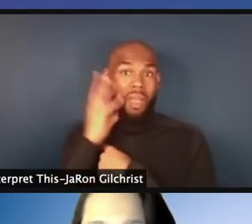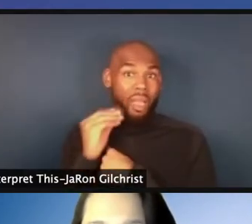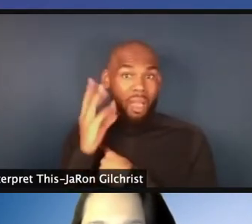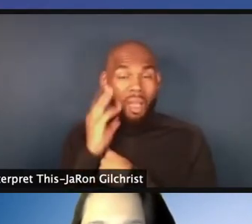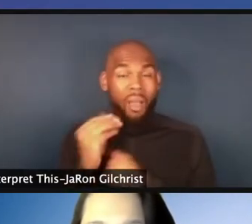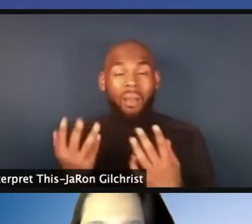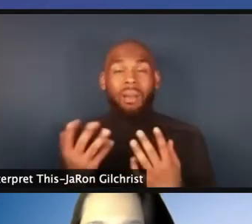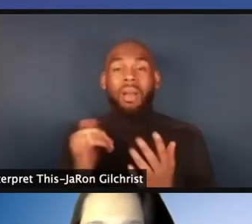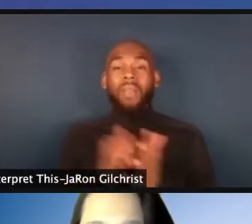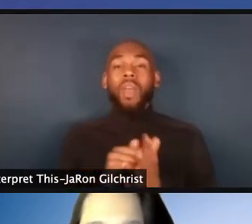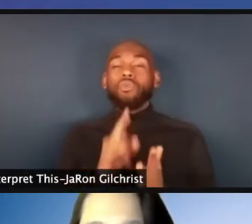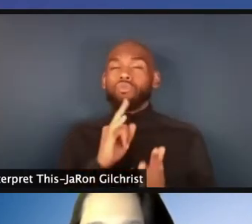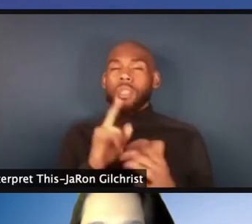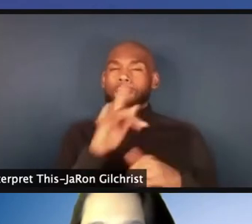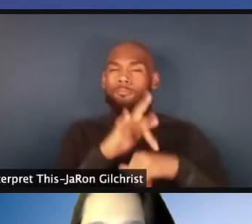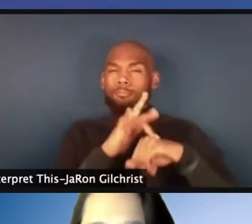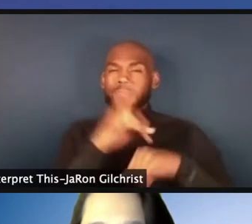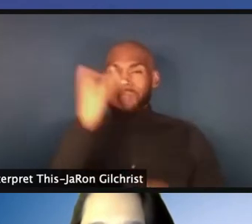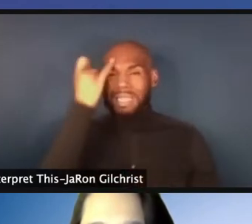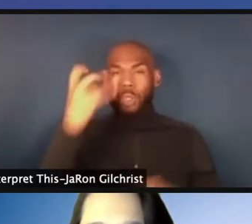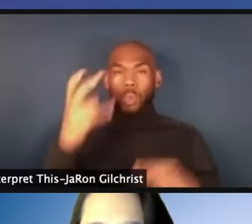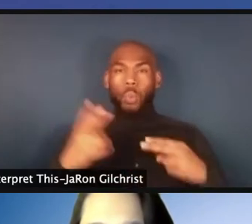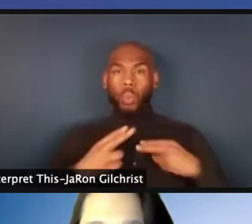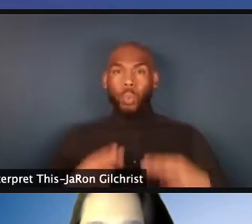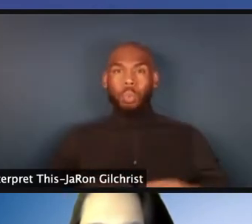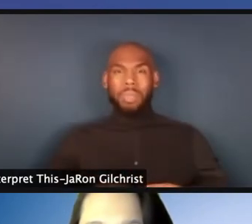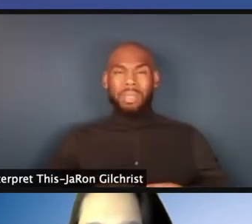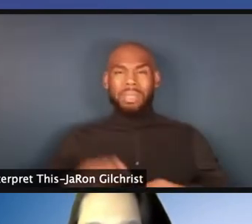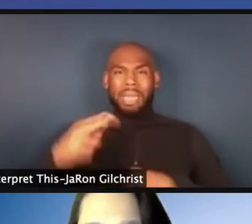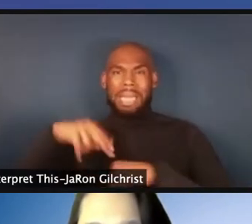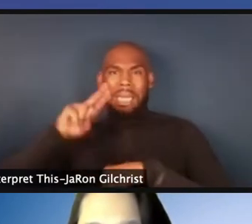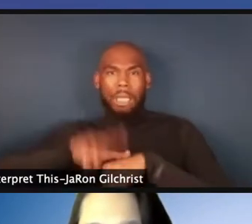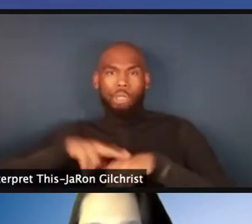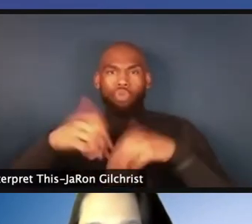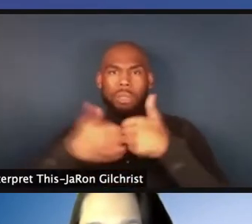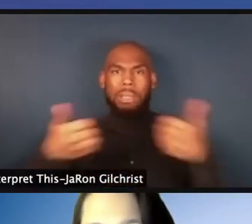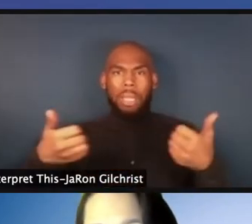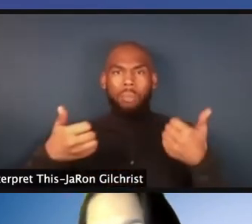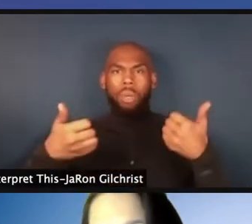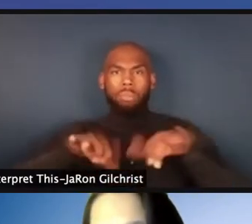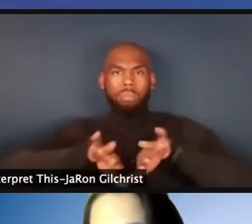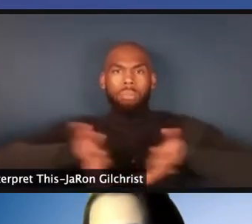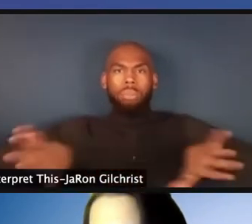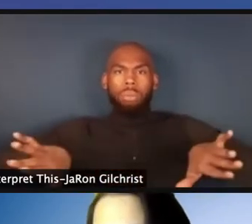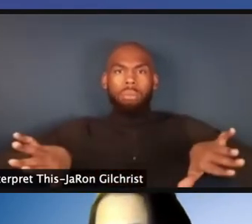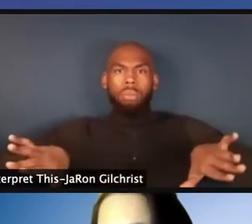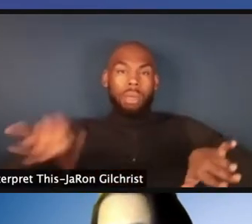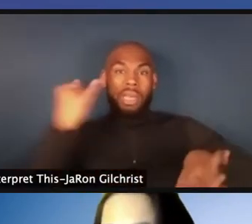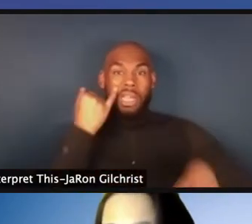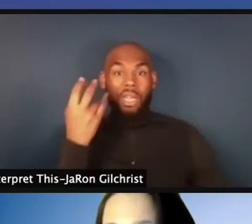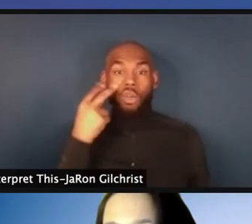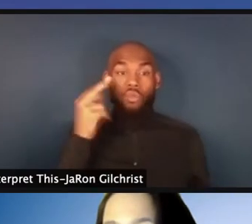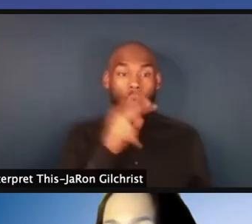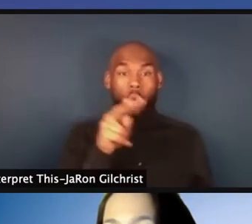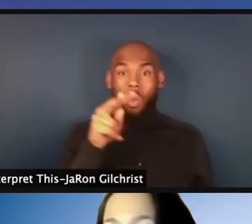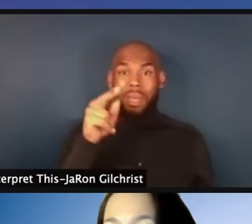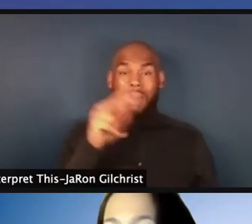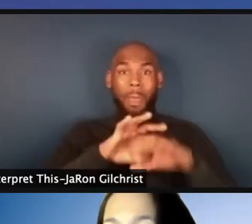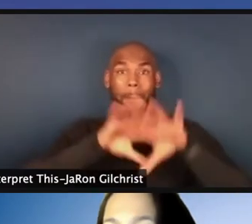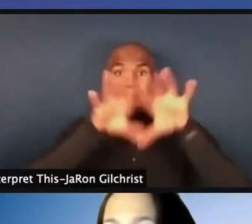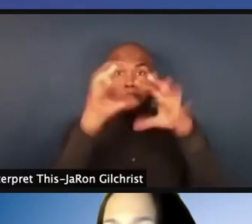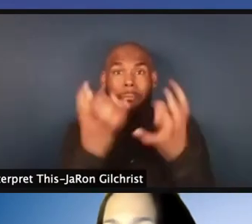that holds on to this idea that humans are separate from nature. And if we're going to look at the health of our planet, like we